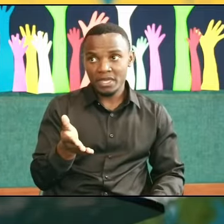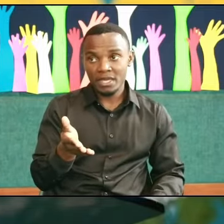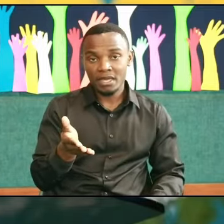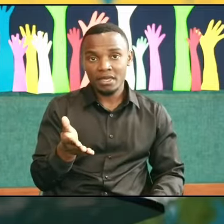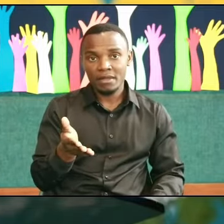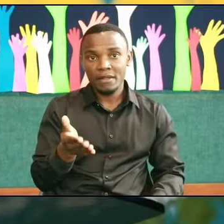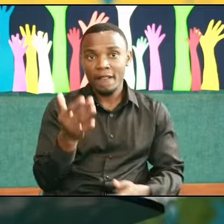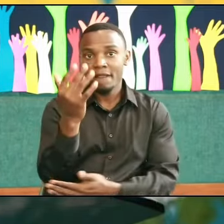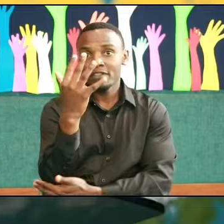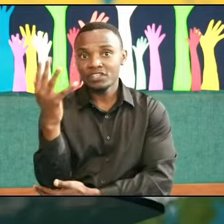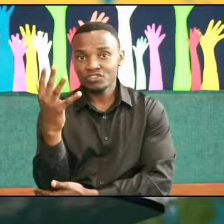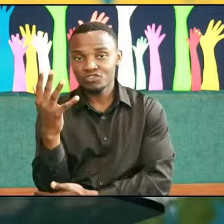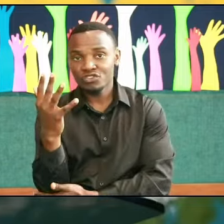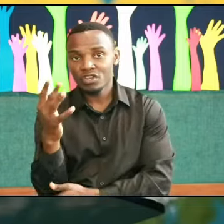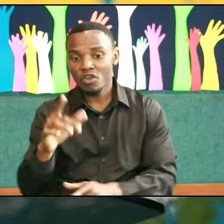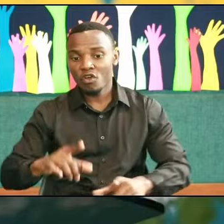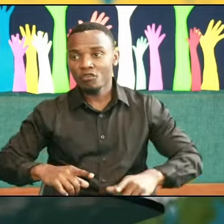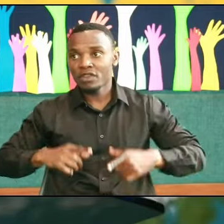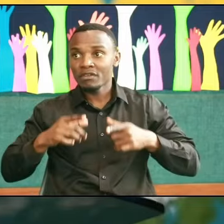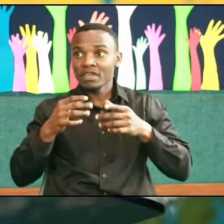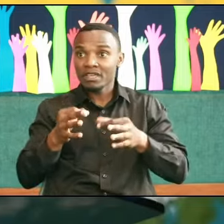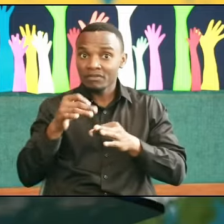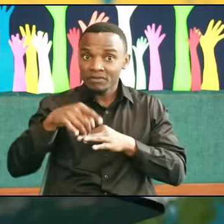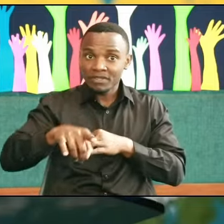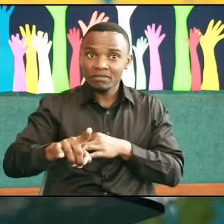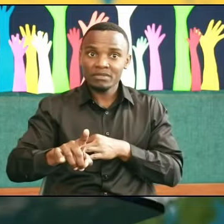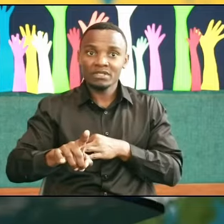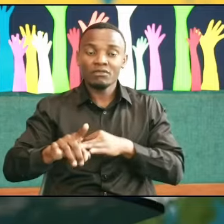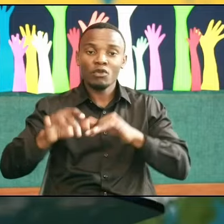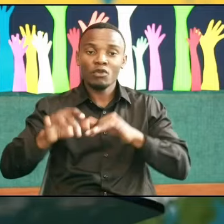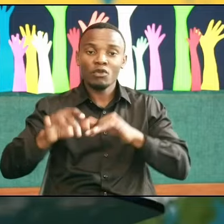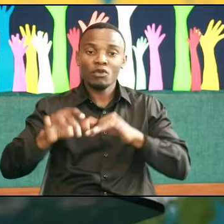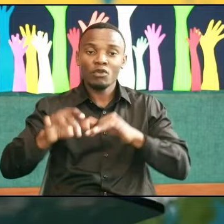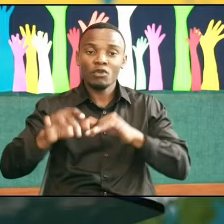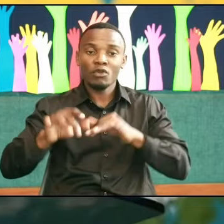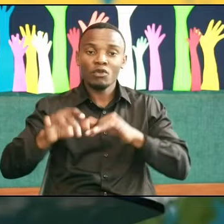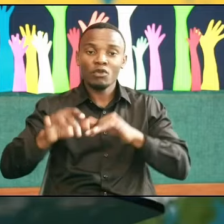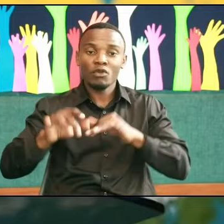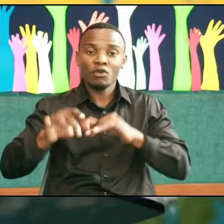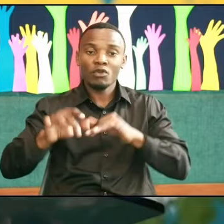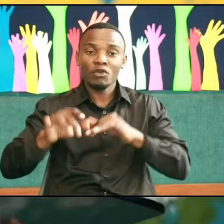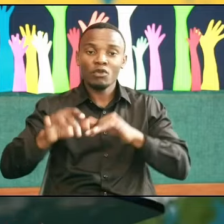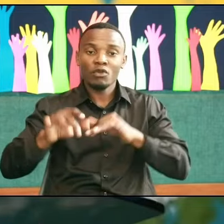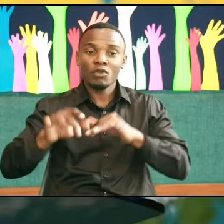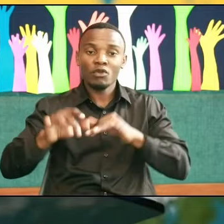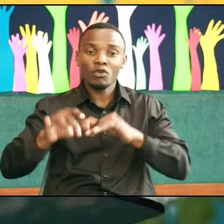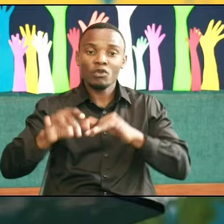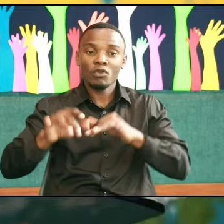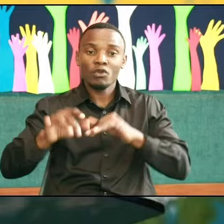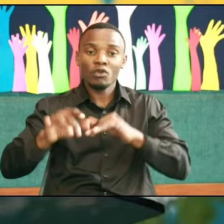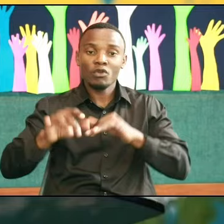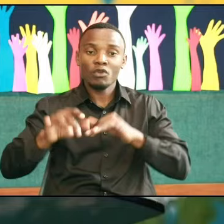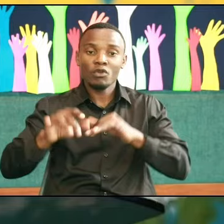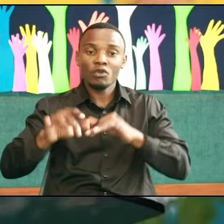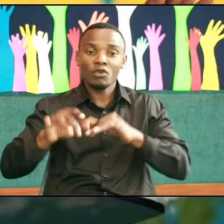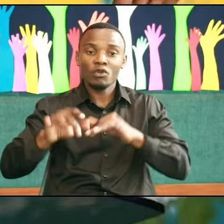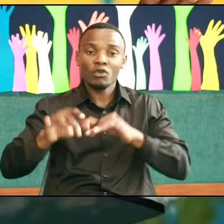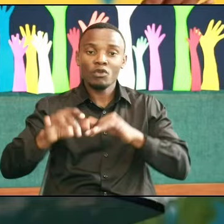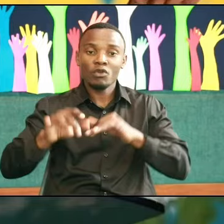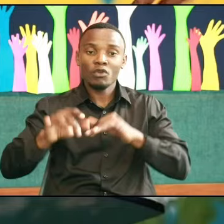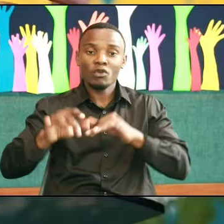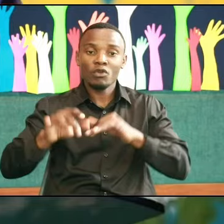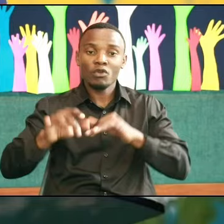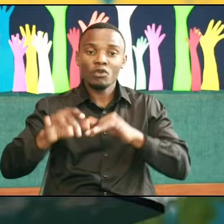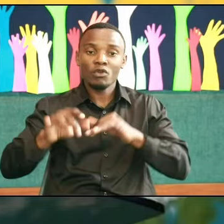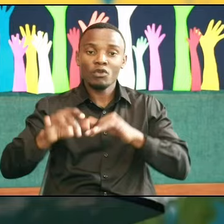they ate that tree, they will remain sinners alive forevermore. So when he calls